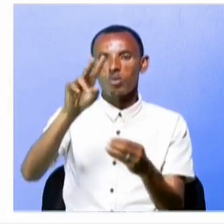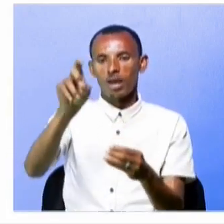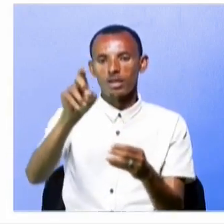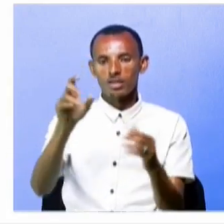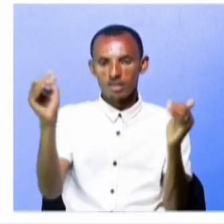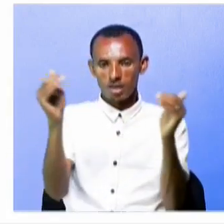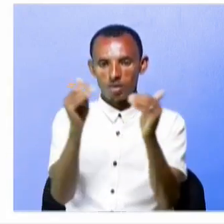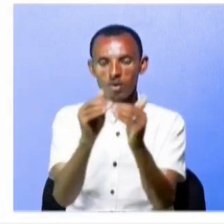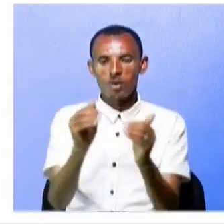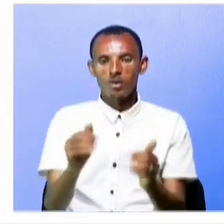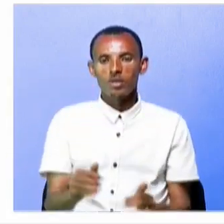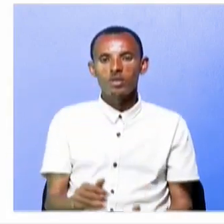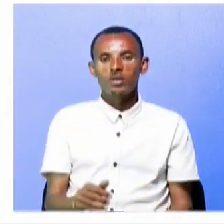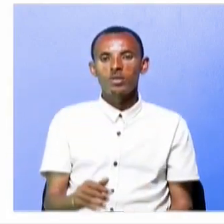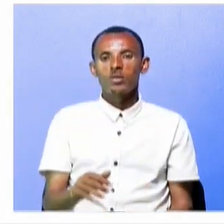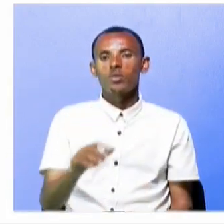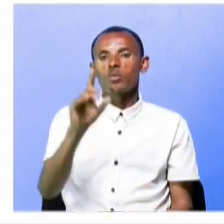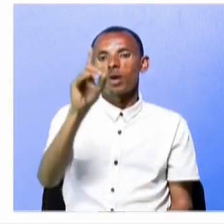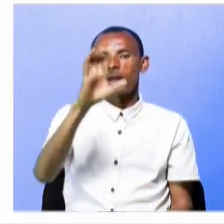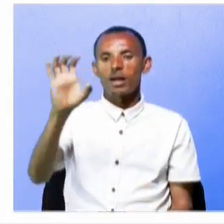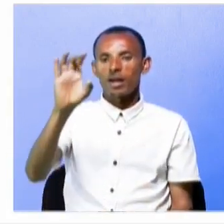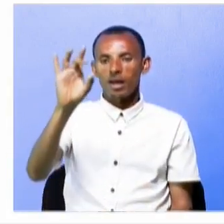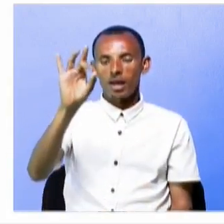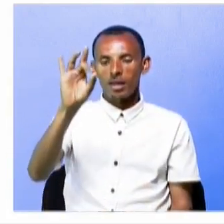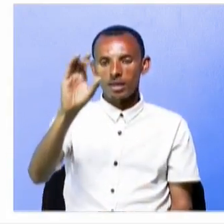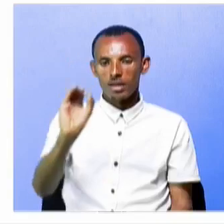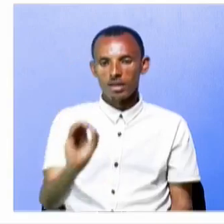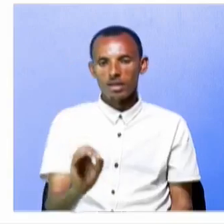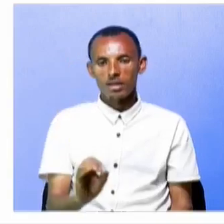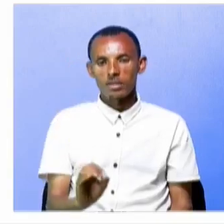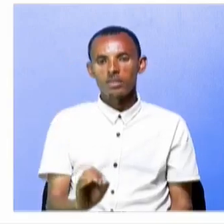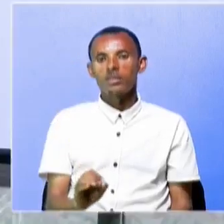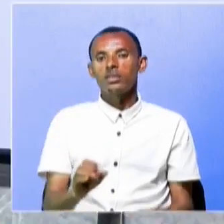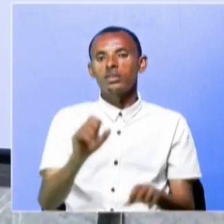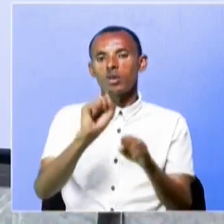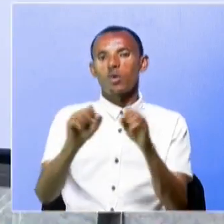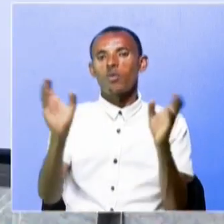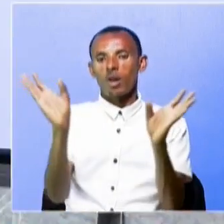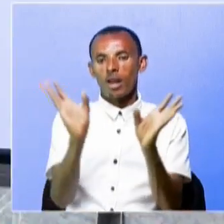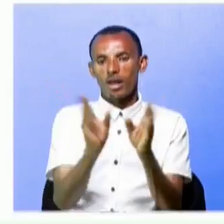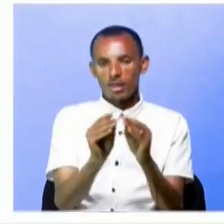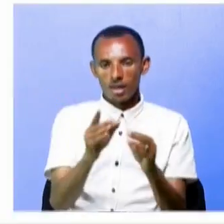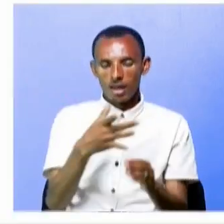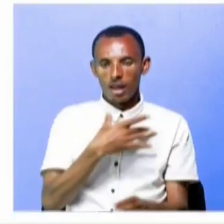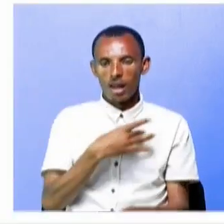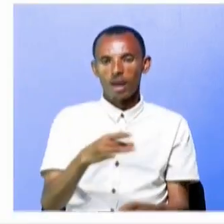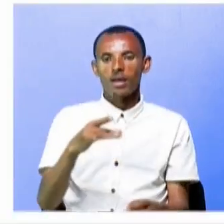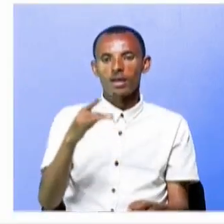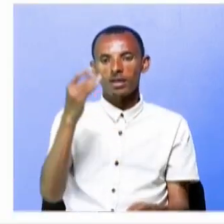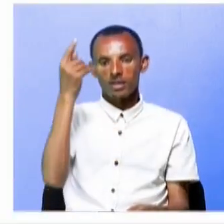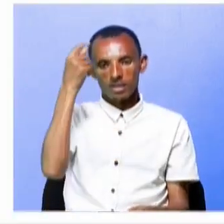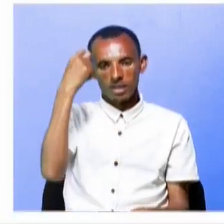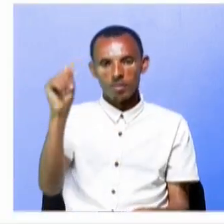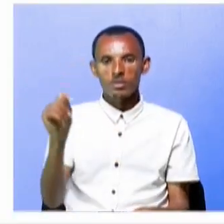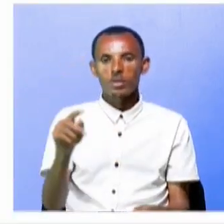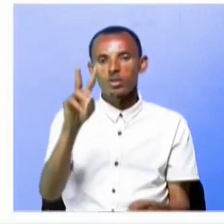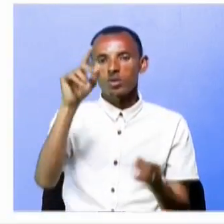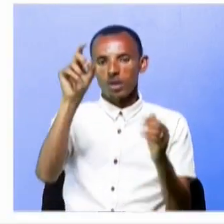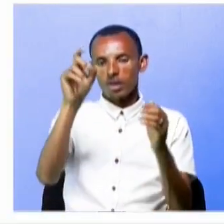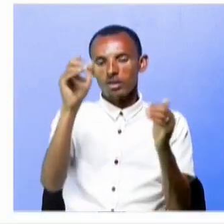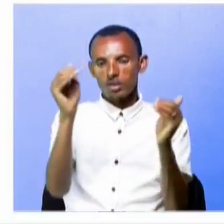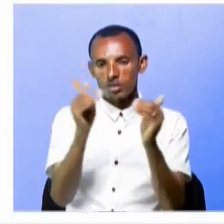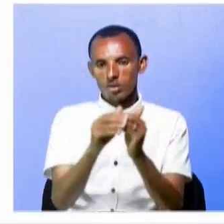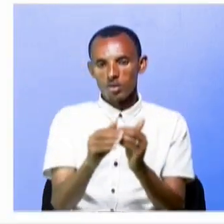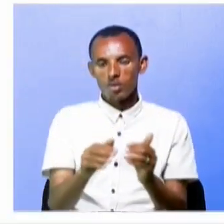2x is 180 degree. So, collecting like terms, this gives us 2x is equals